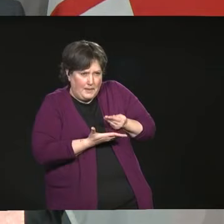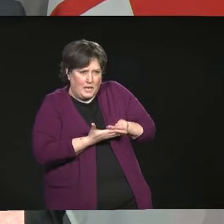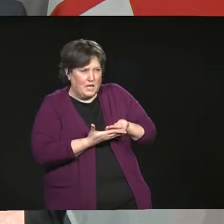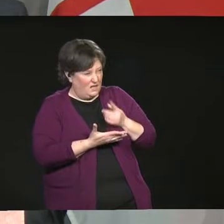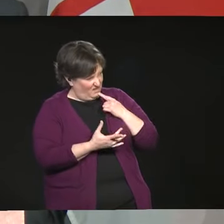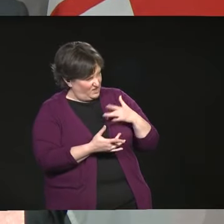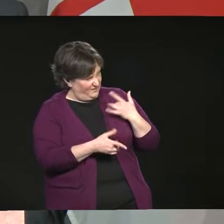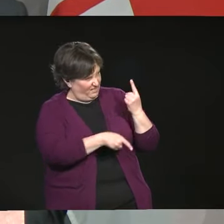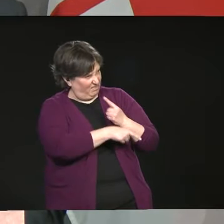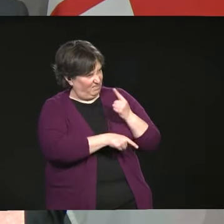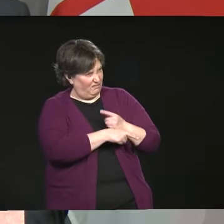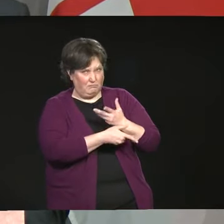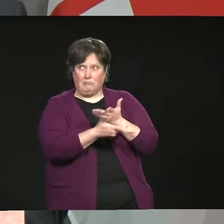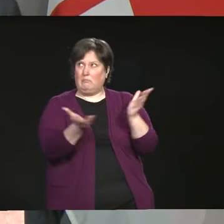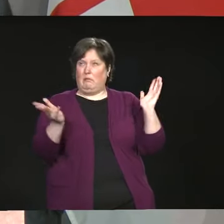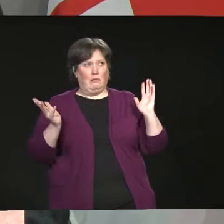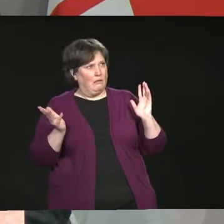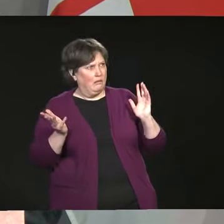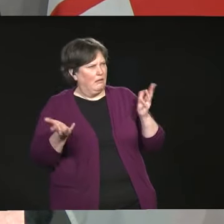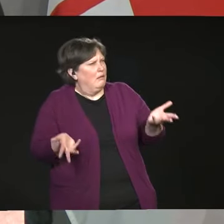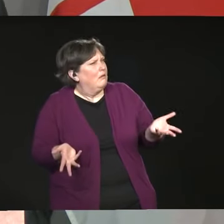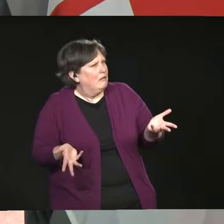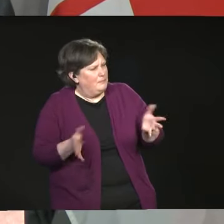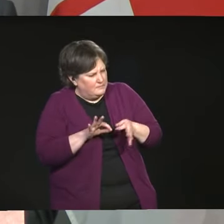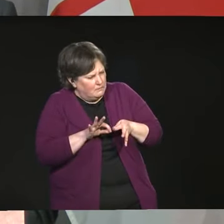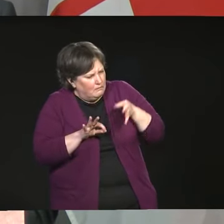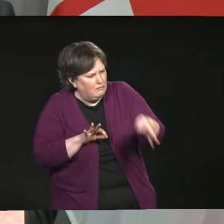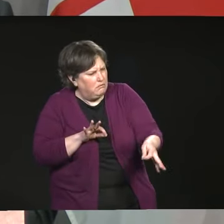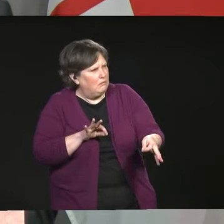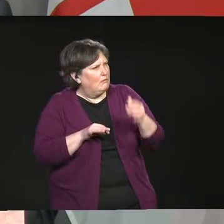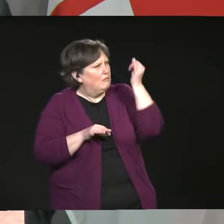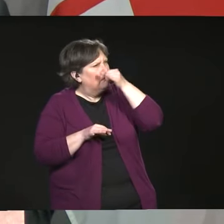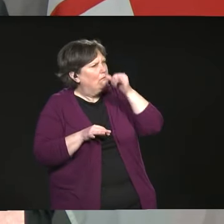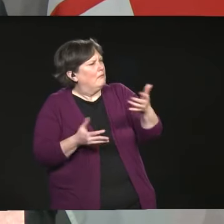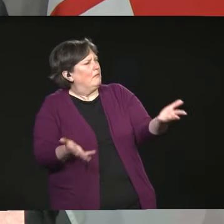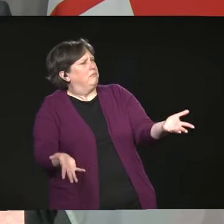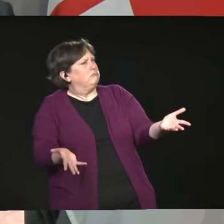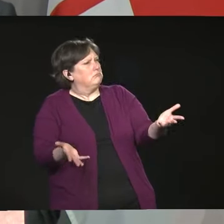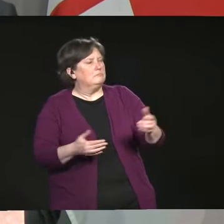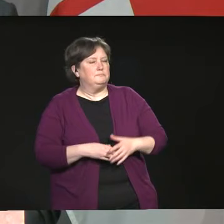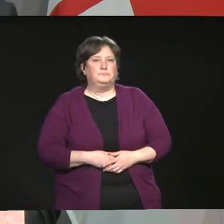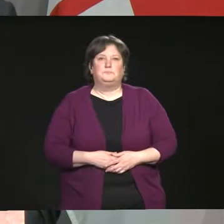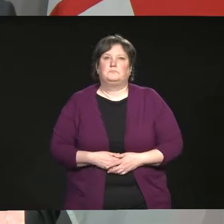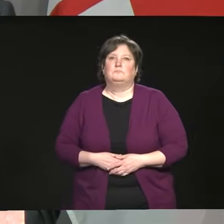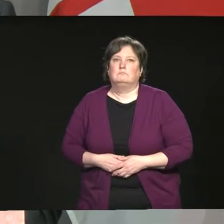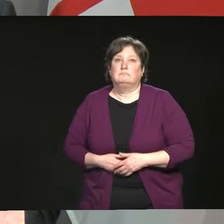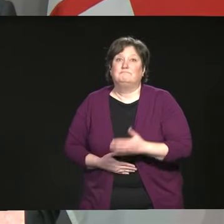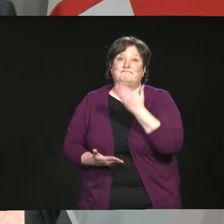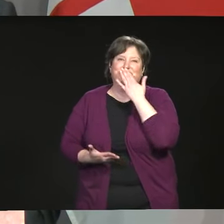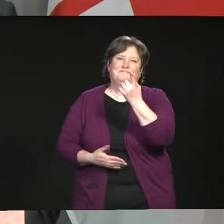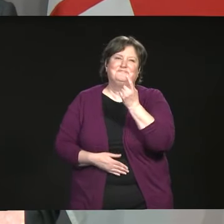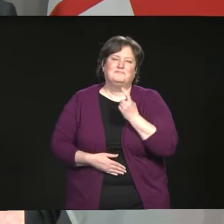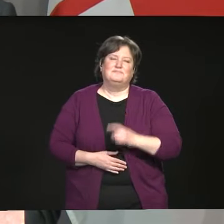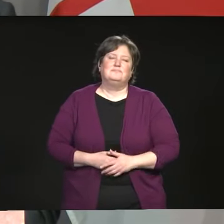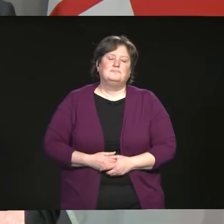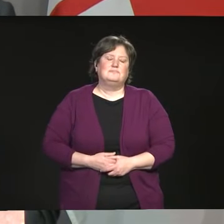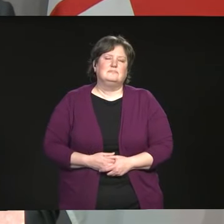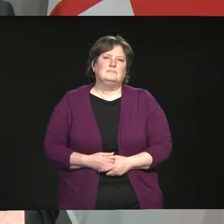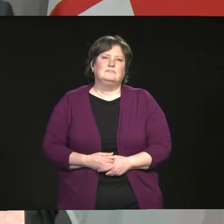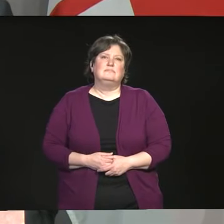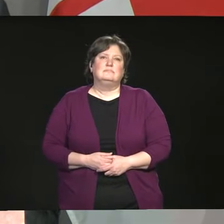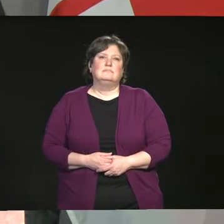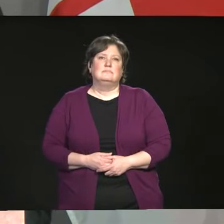you justify such a delay? Merci pour la question. Thank you for your question. Je suis absolument d'accord. La